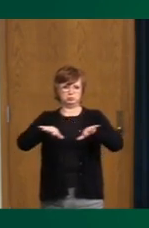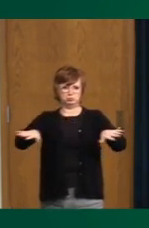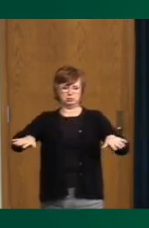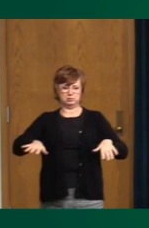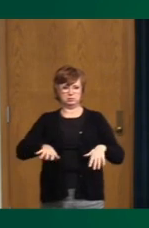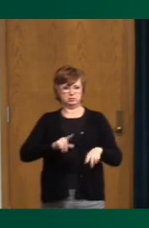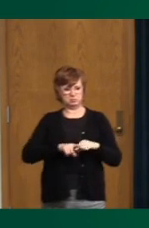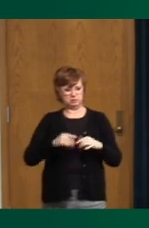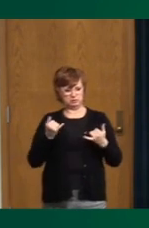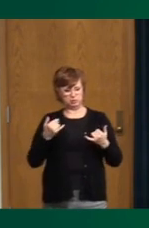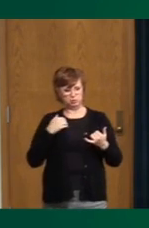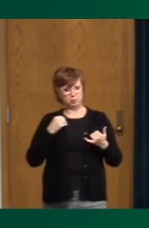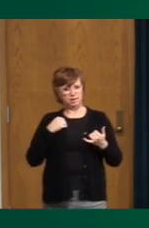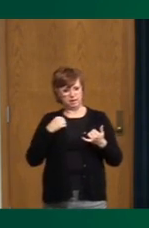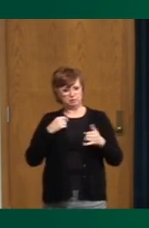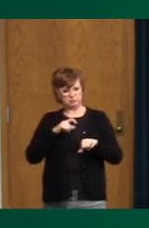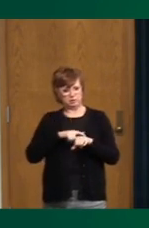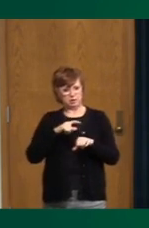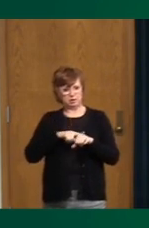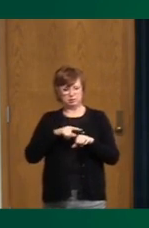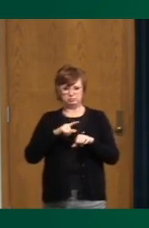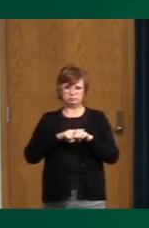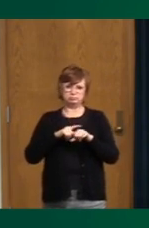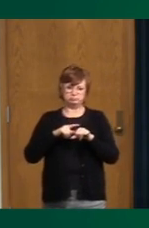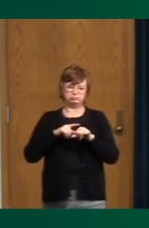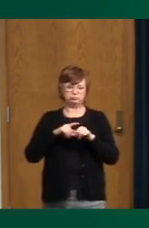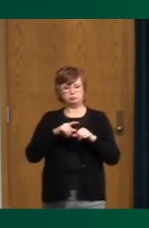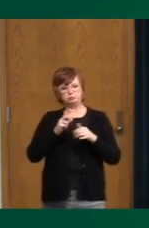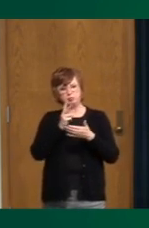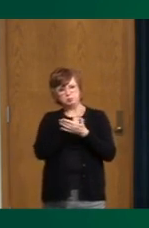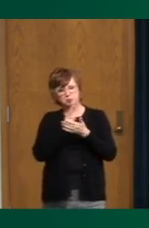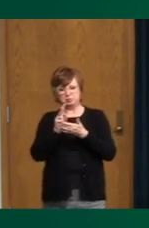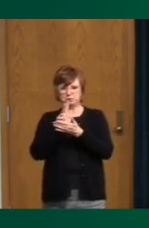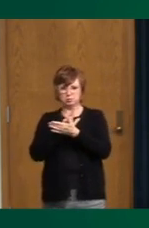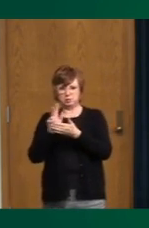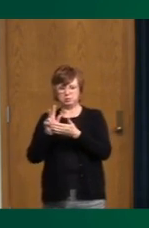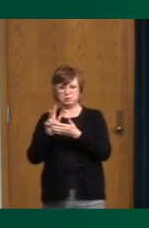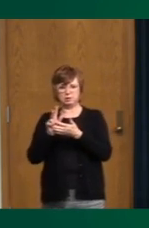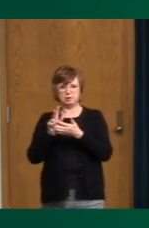for 2, 3, 4 weeks, or at least reduce capacity of certain